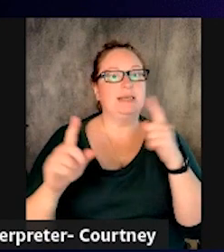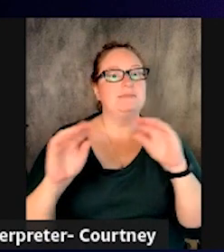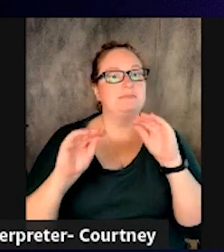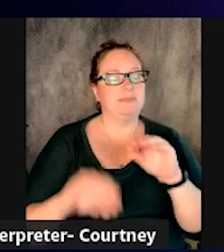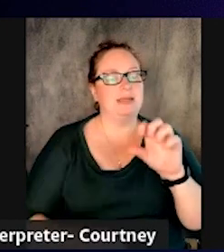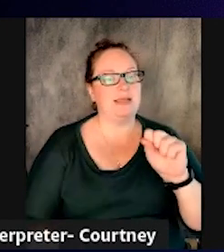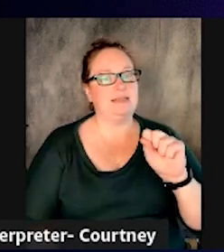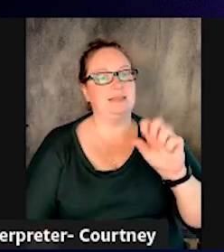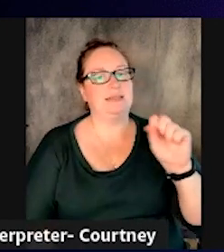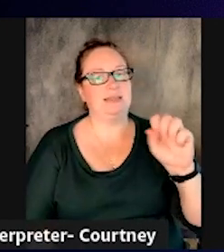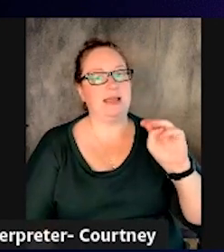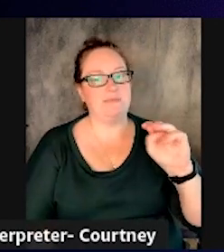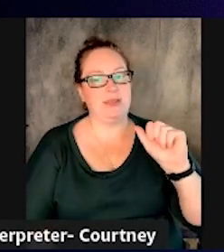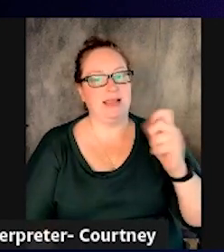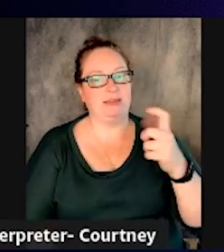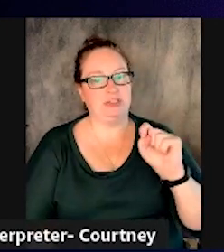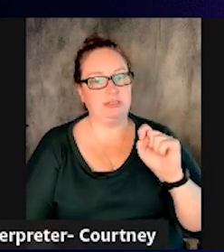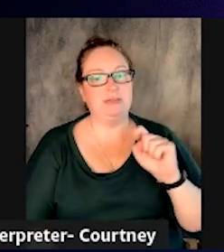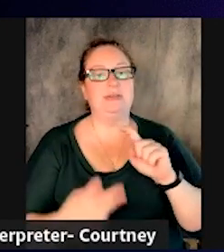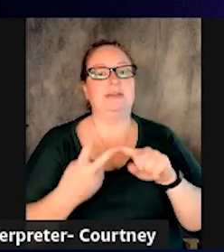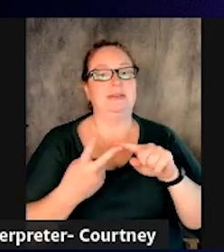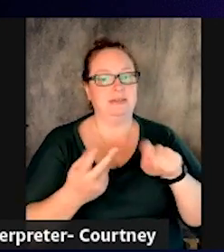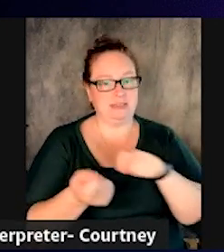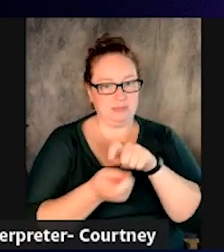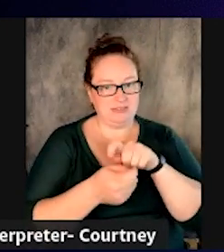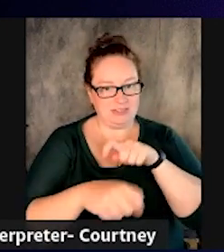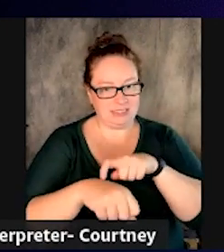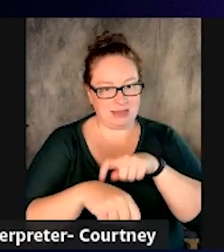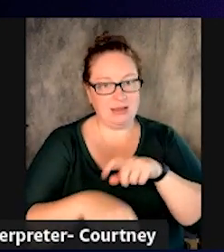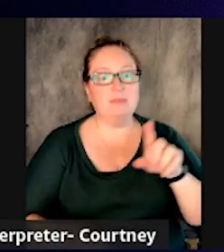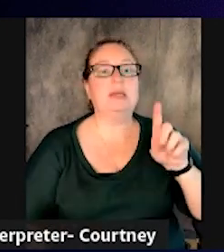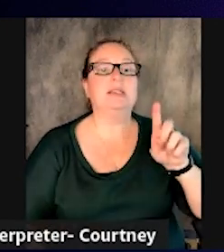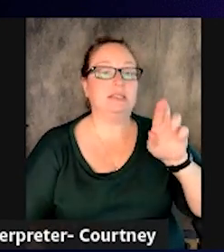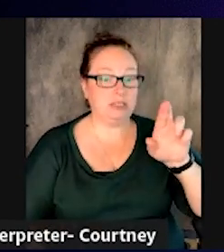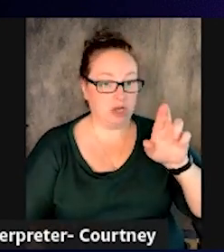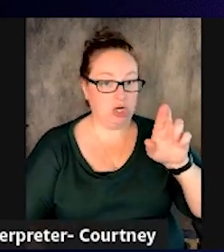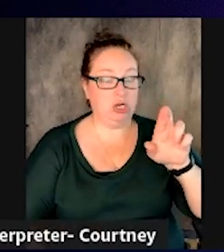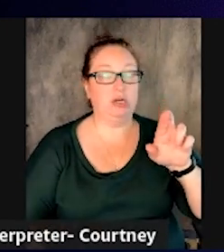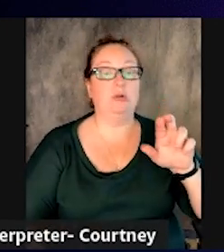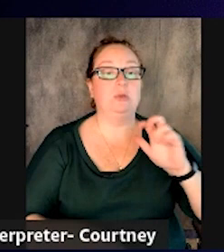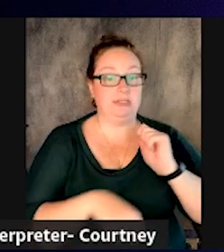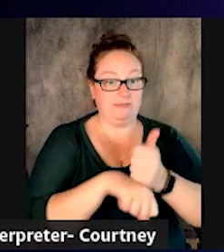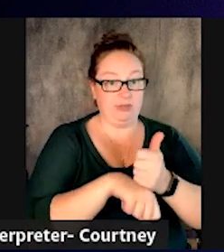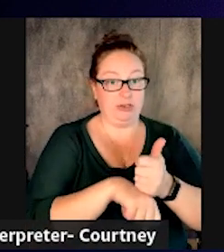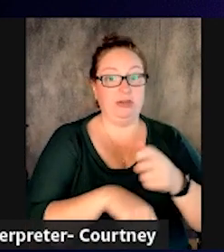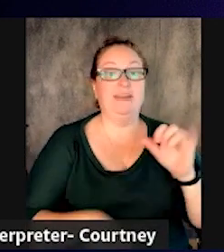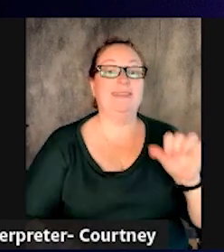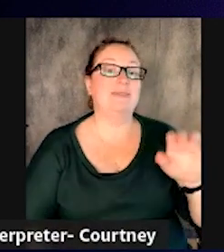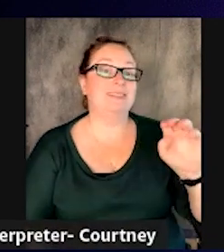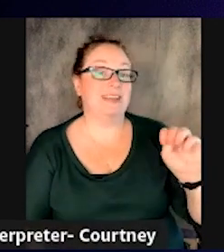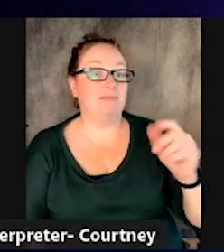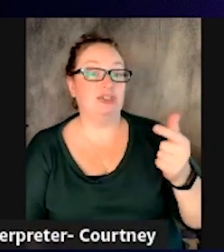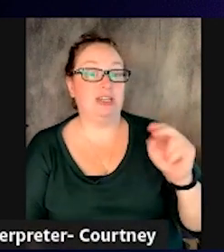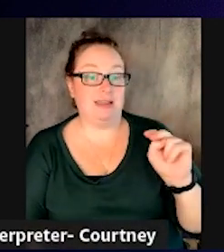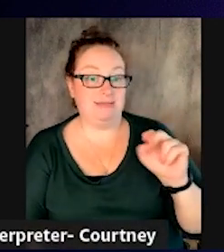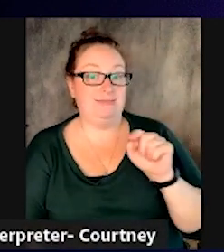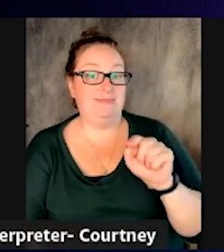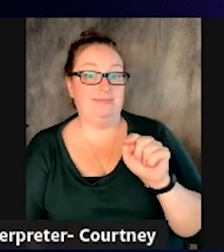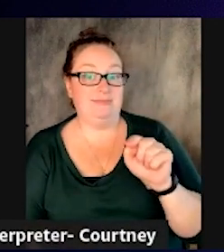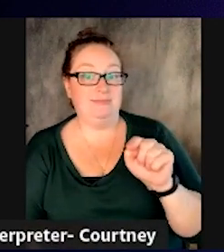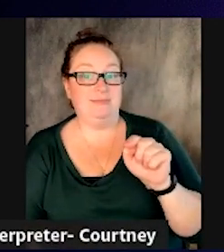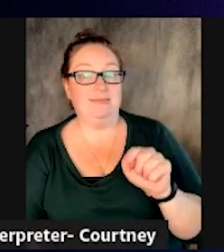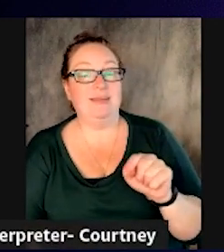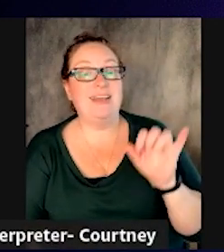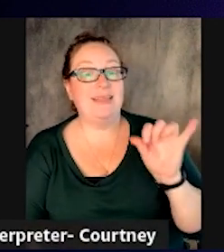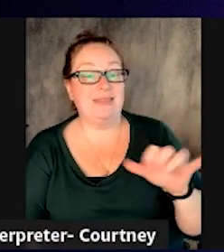agent at a specific time. DR after migration was configured. This is MGN, and this is